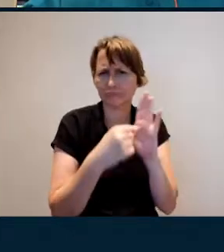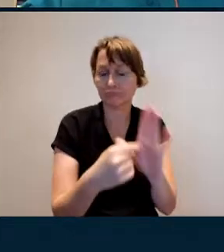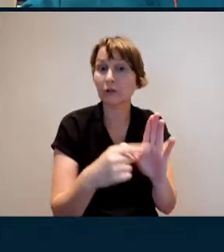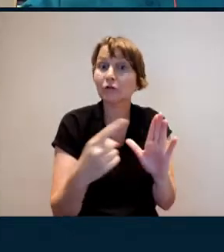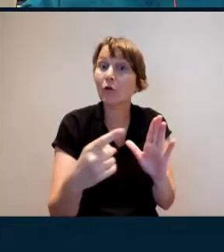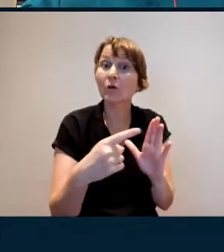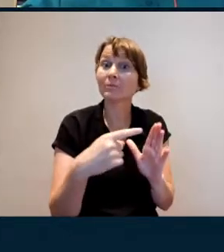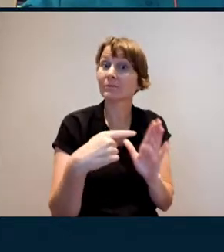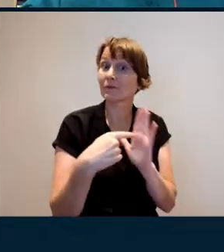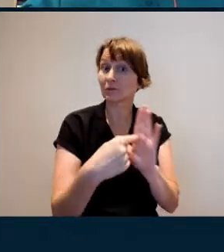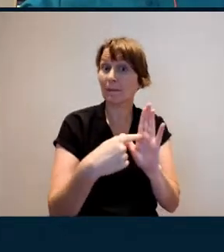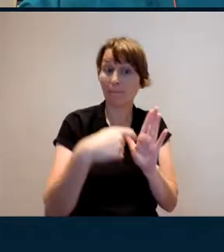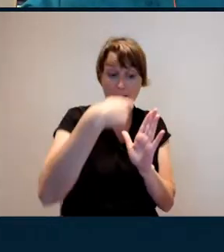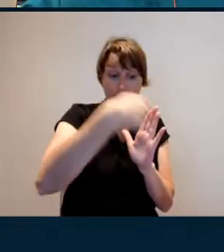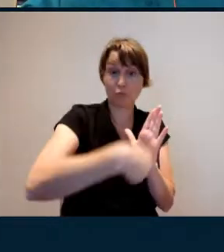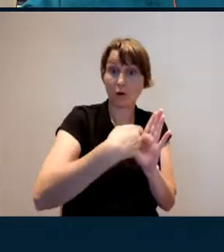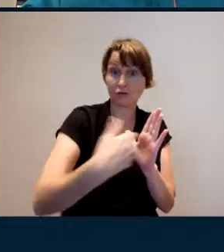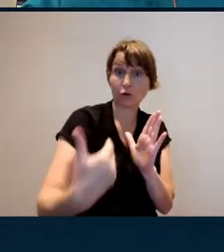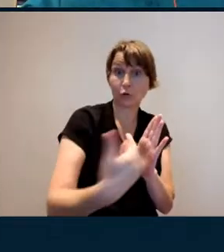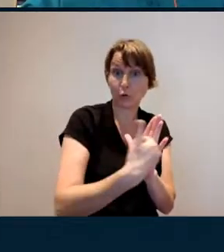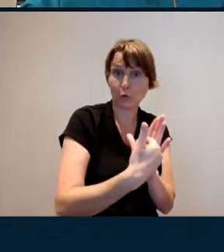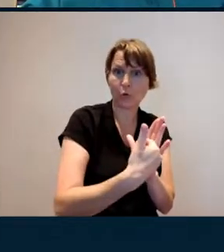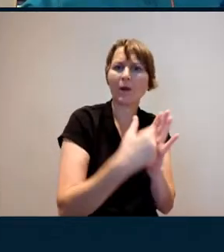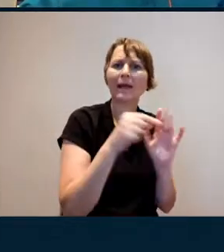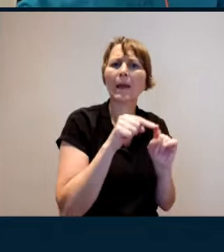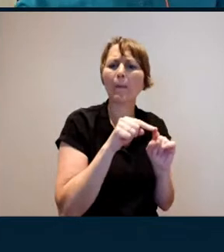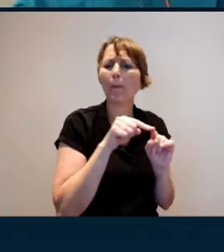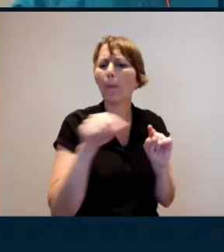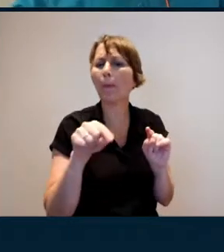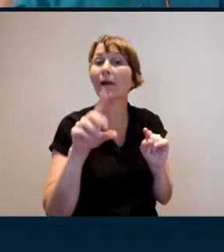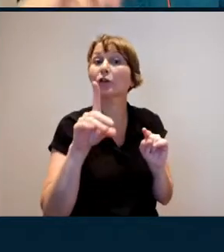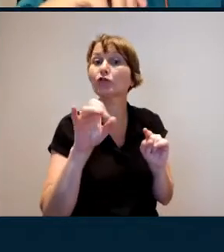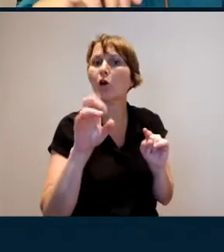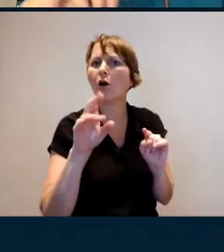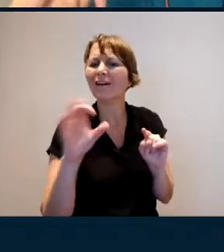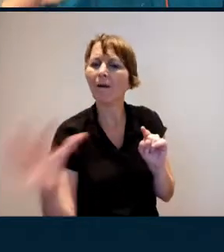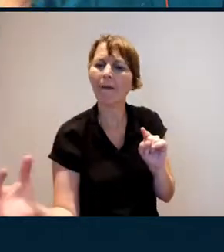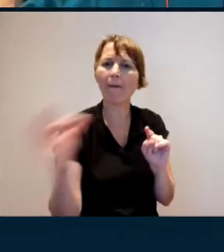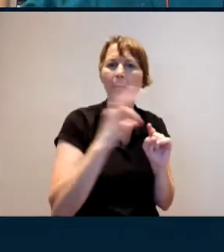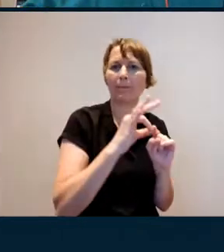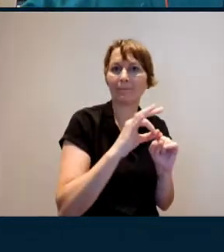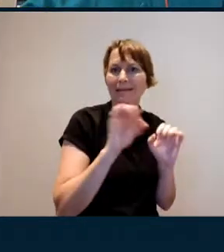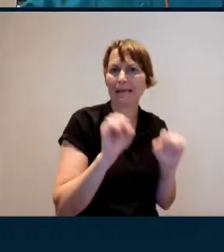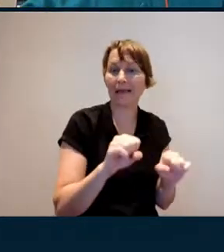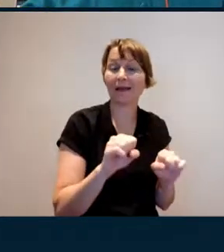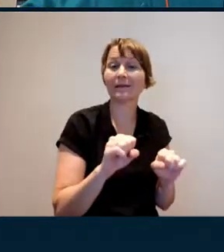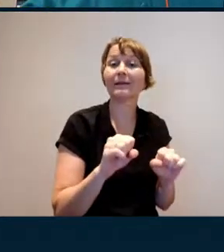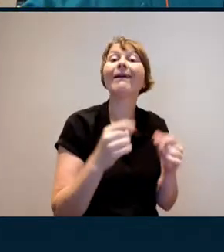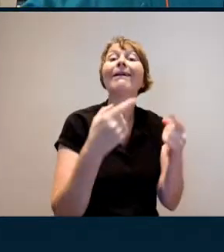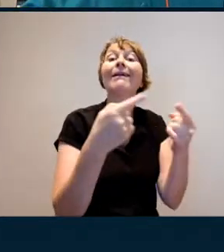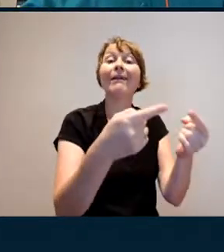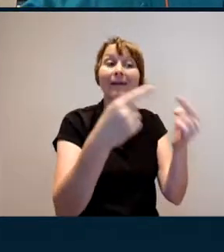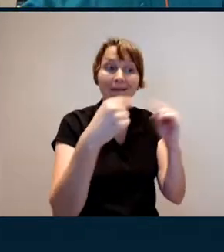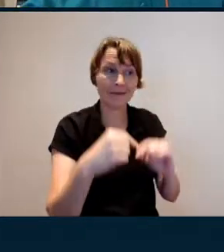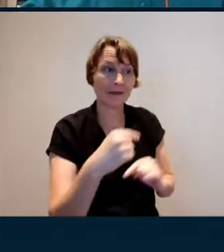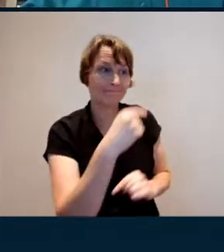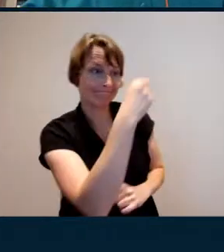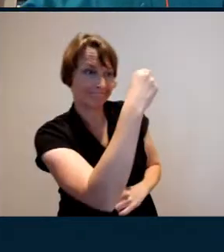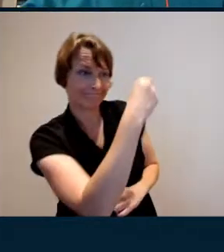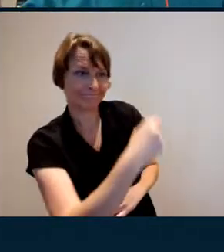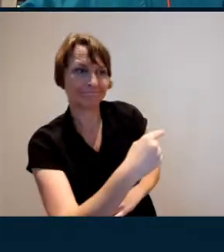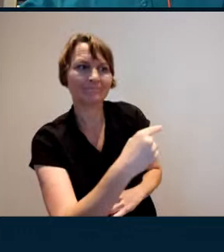can just reference a Docker dependency and it'll pull it right in. And then straight from there, very quick deployment experience, including